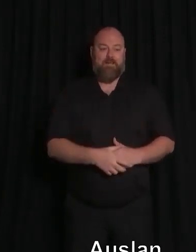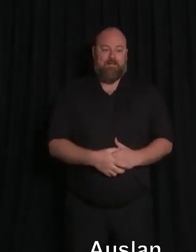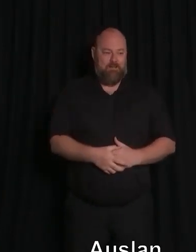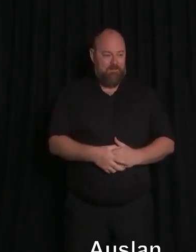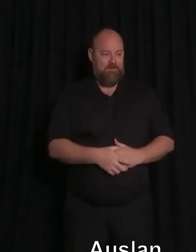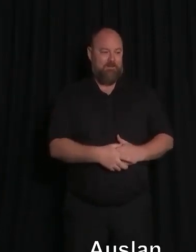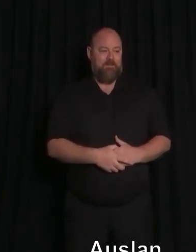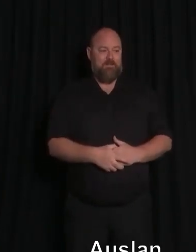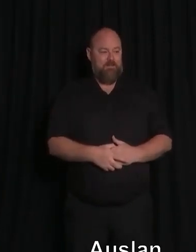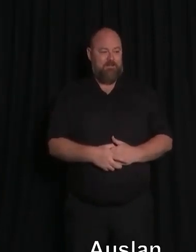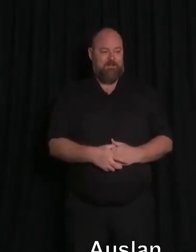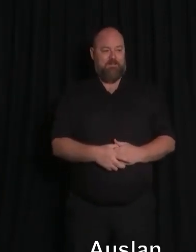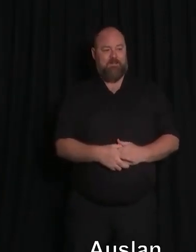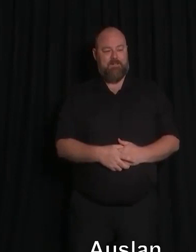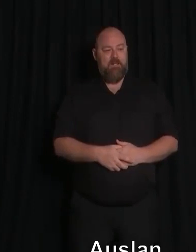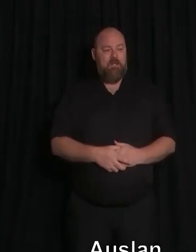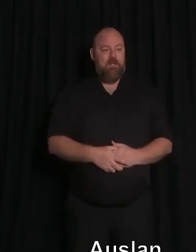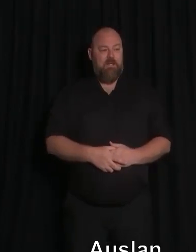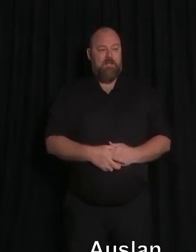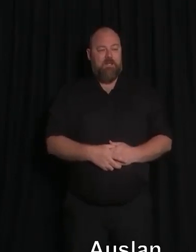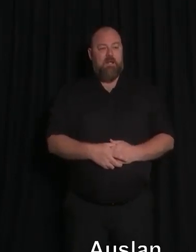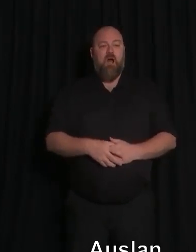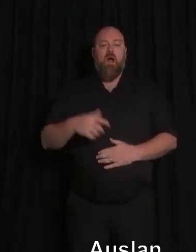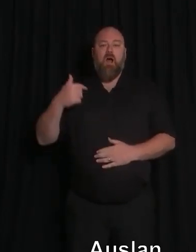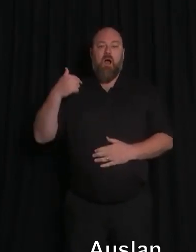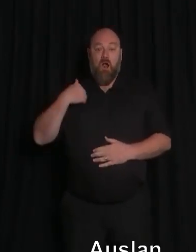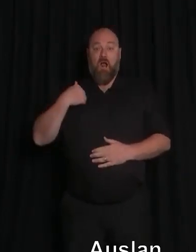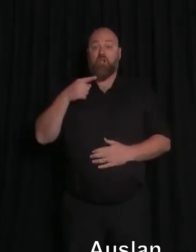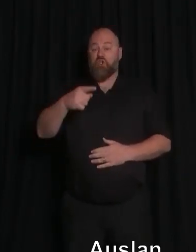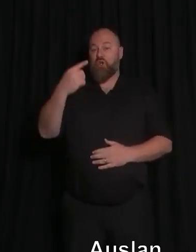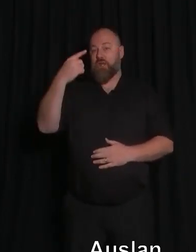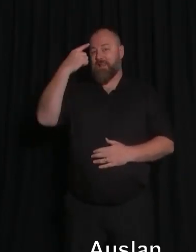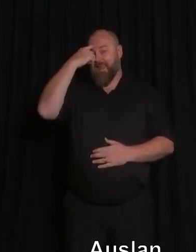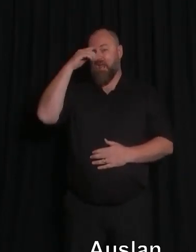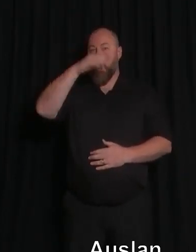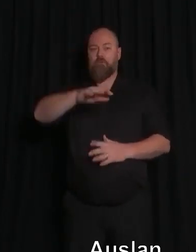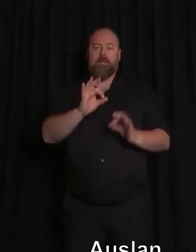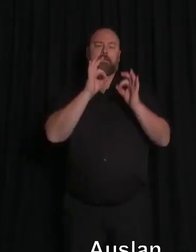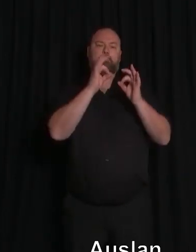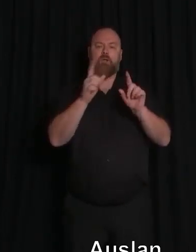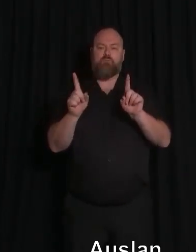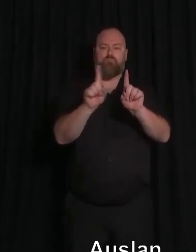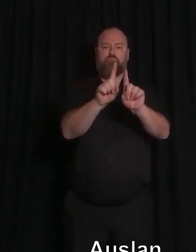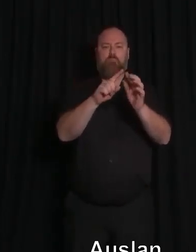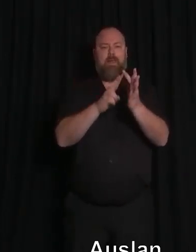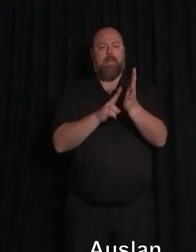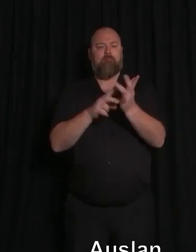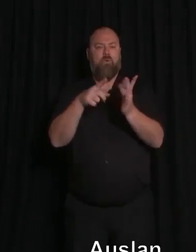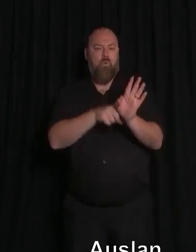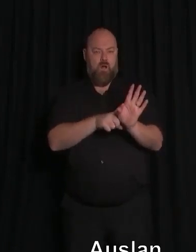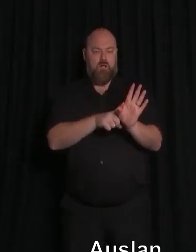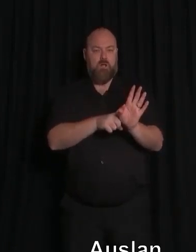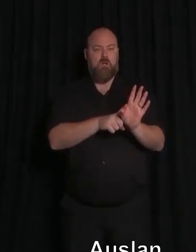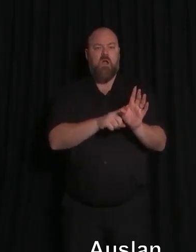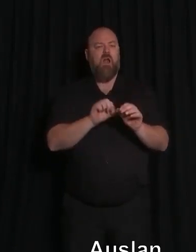being a member of our family. And so when you think about the role of special envoys and the value,